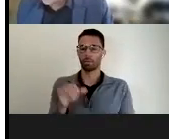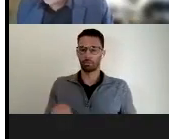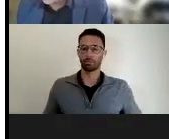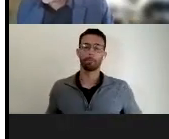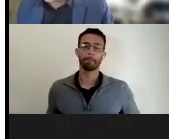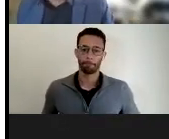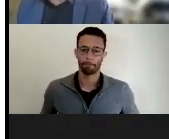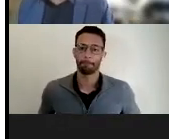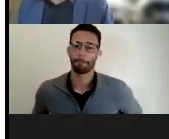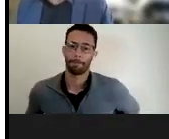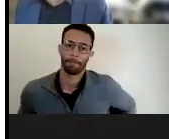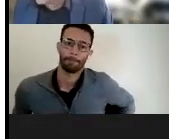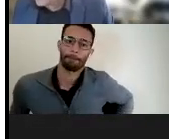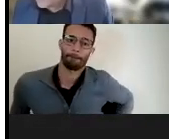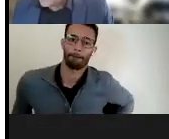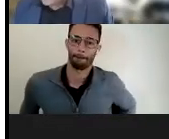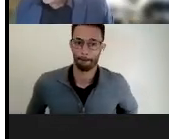I hope there's a next slide.